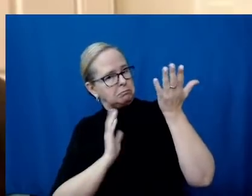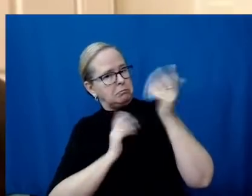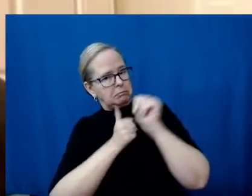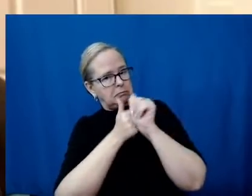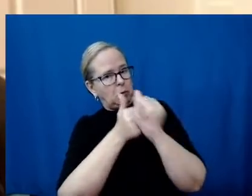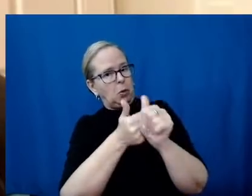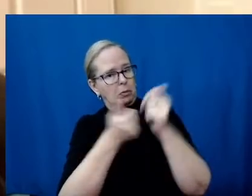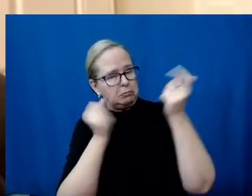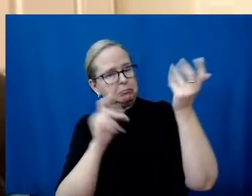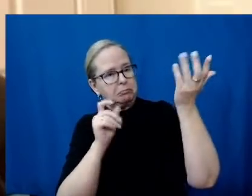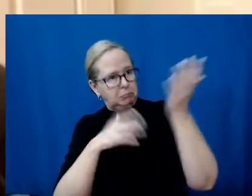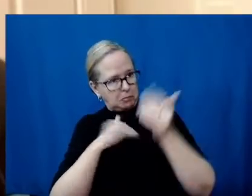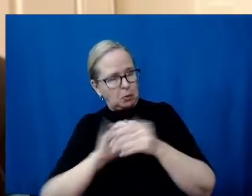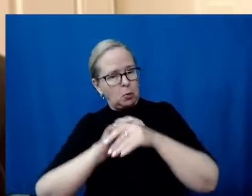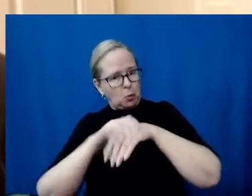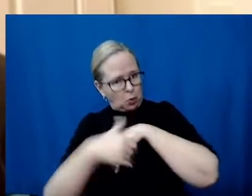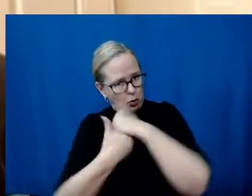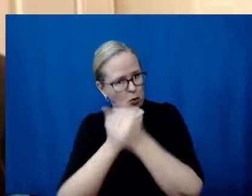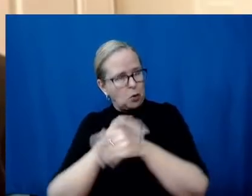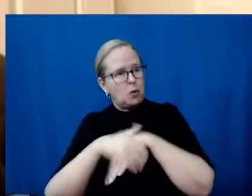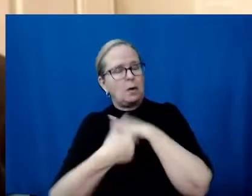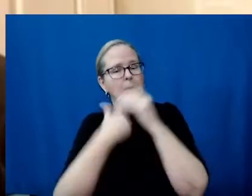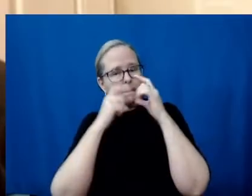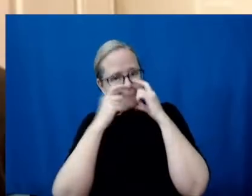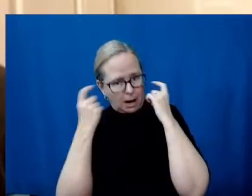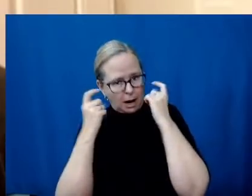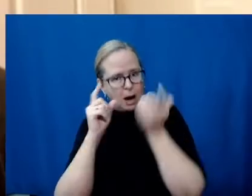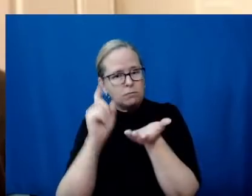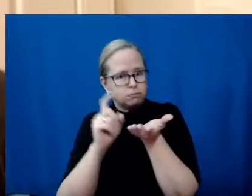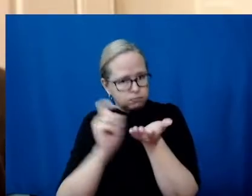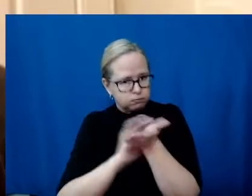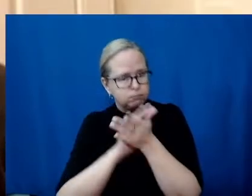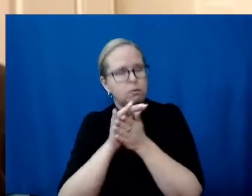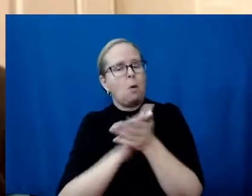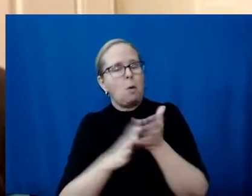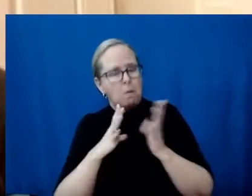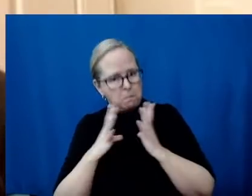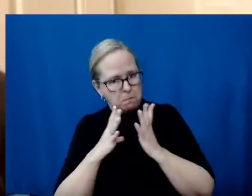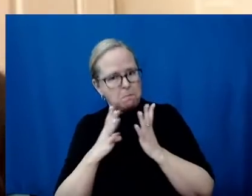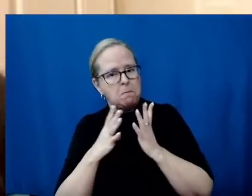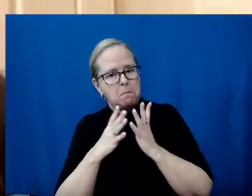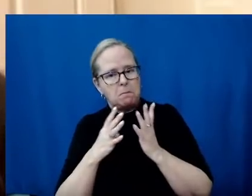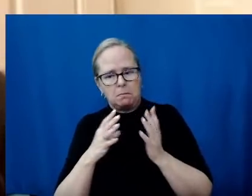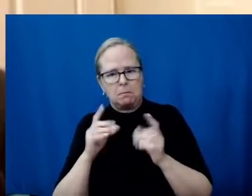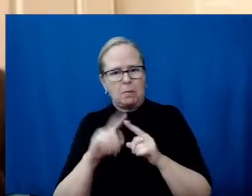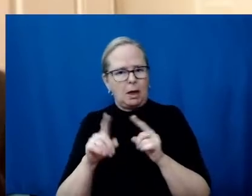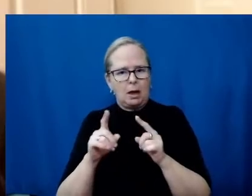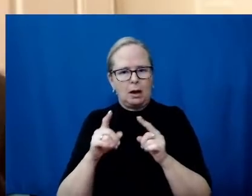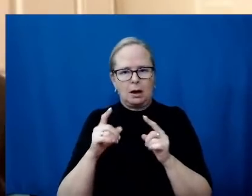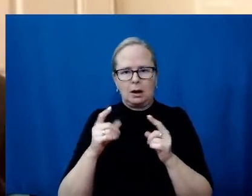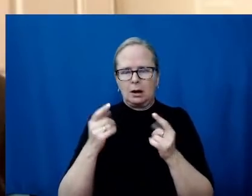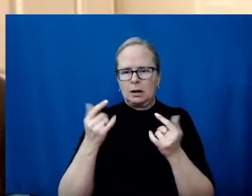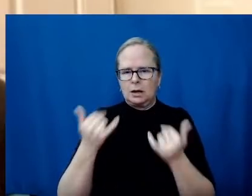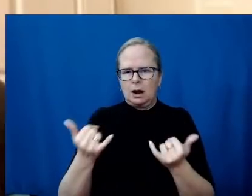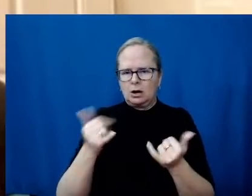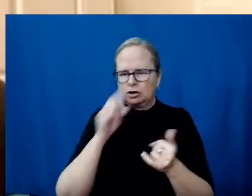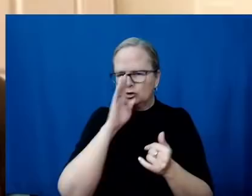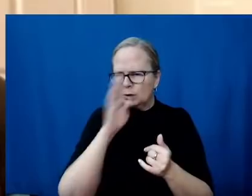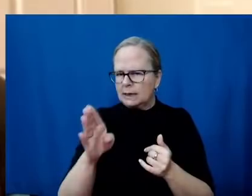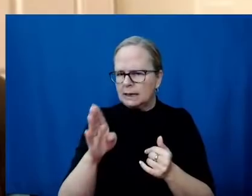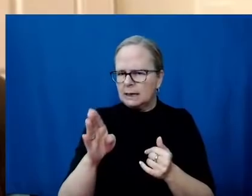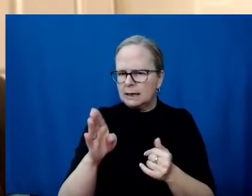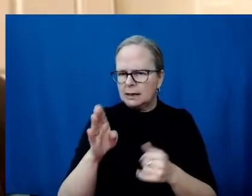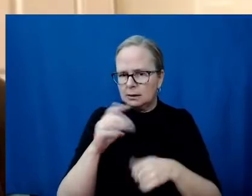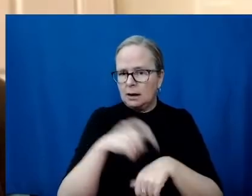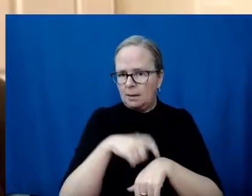And so then, of course, we're at, like, I don't know how to say it other than some of the places are at breaking points. There's just